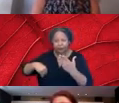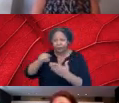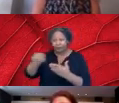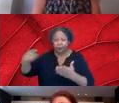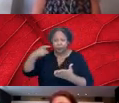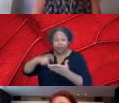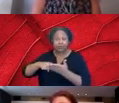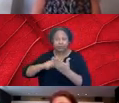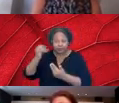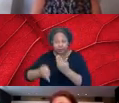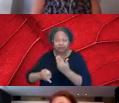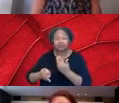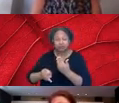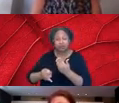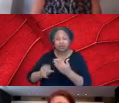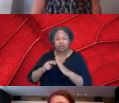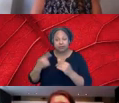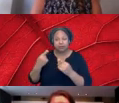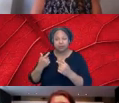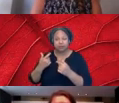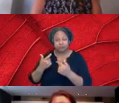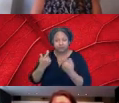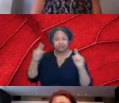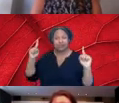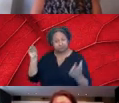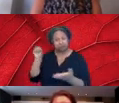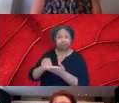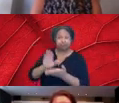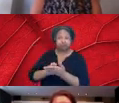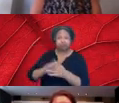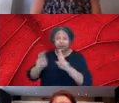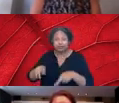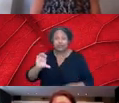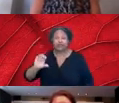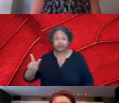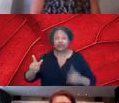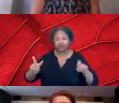So it's a big achievement. So yeah, definitely include that.